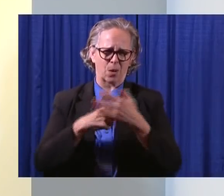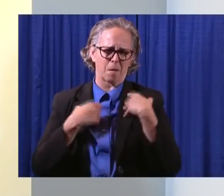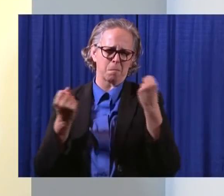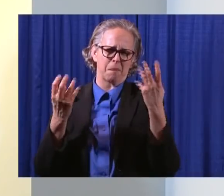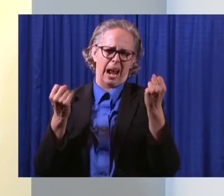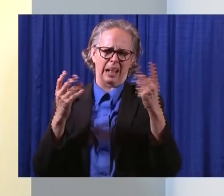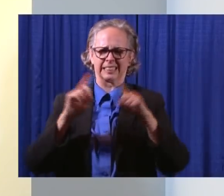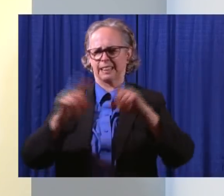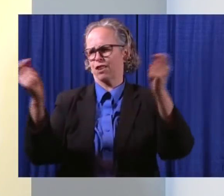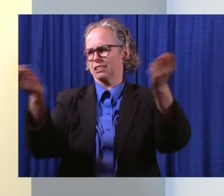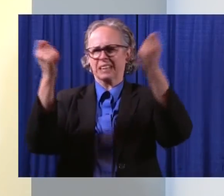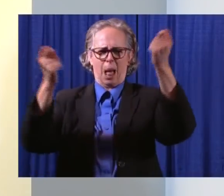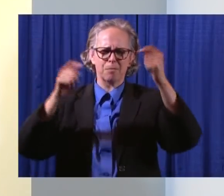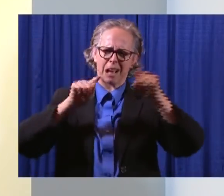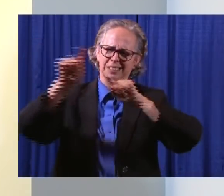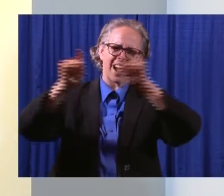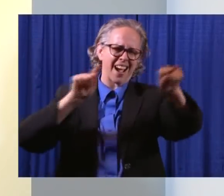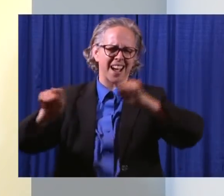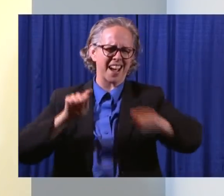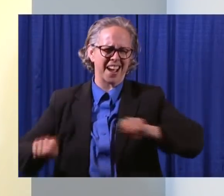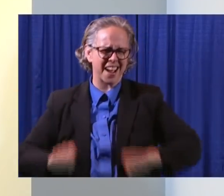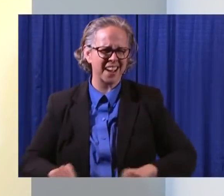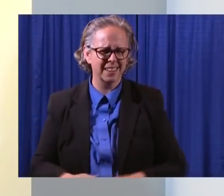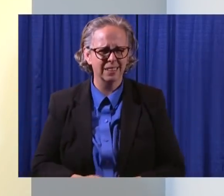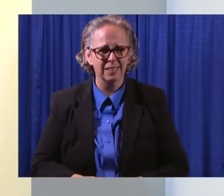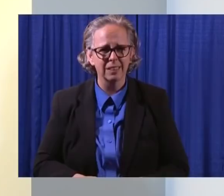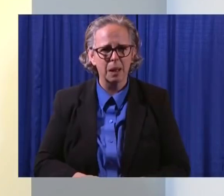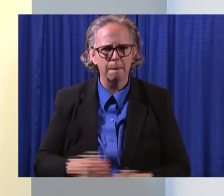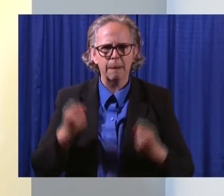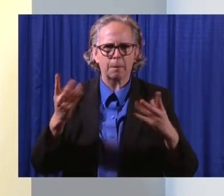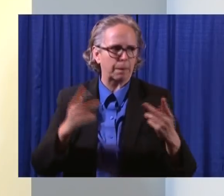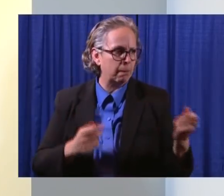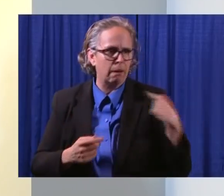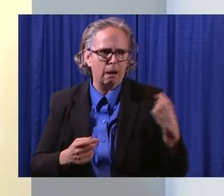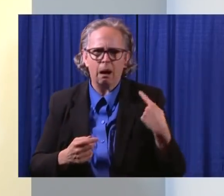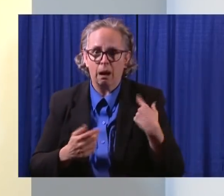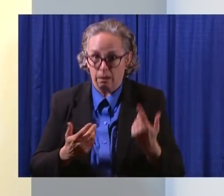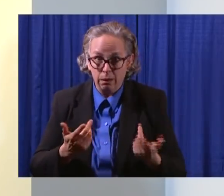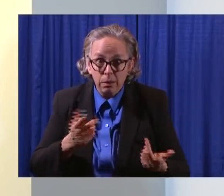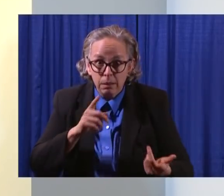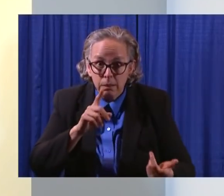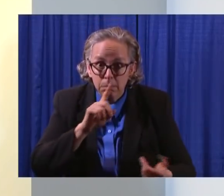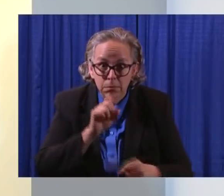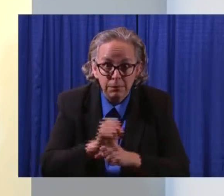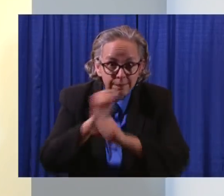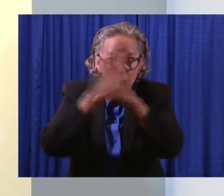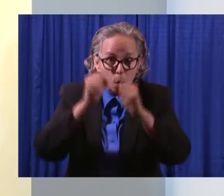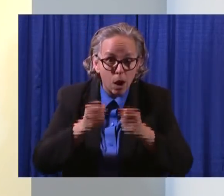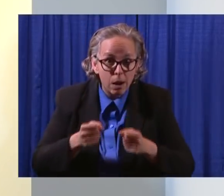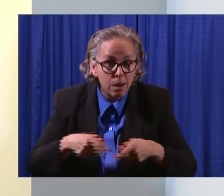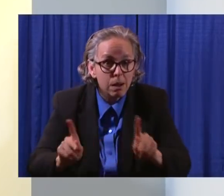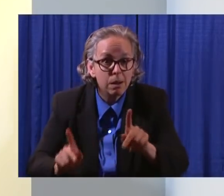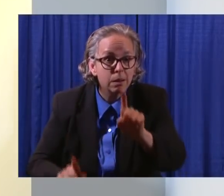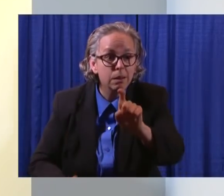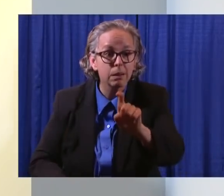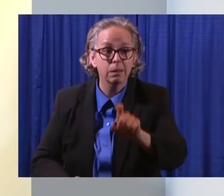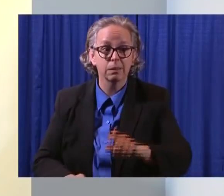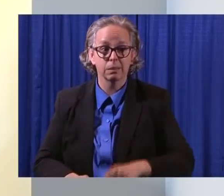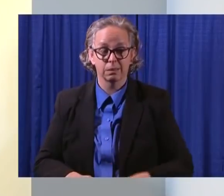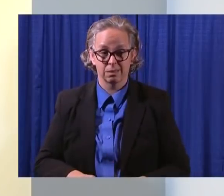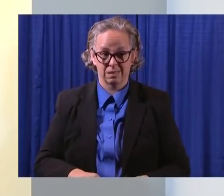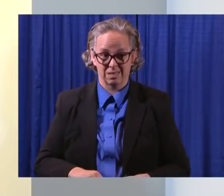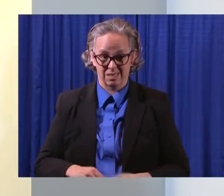and we've received some questions about them. The large gathering order is still in place. Large gatherings